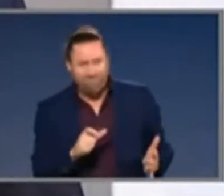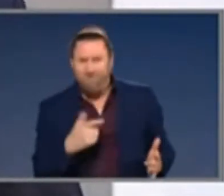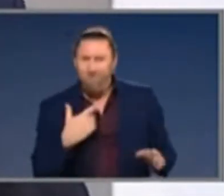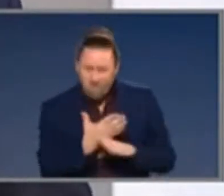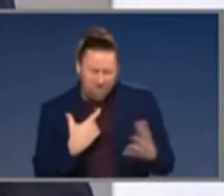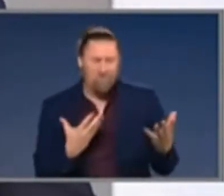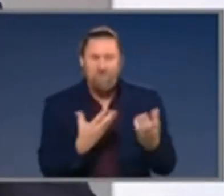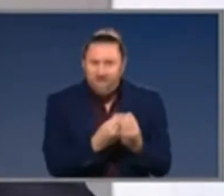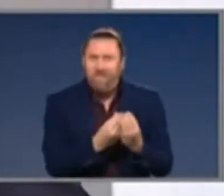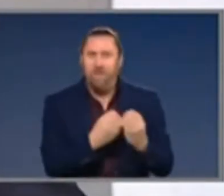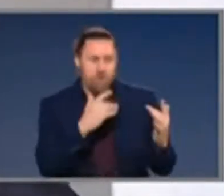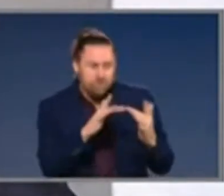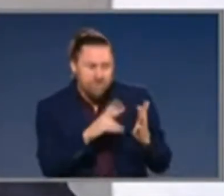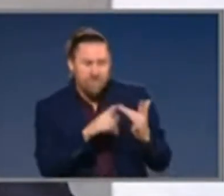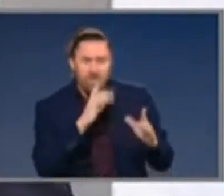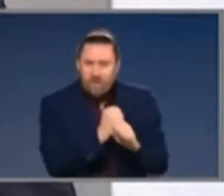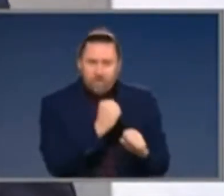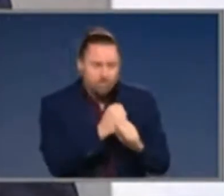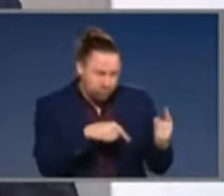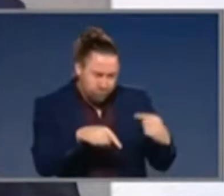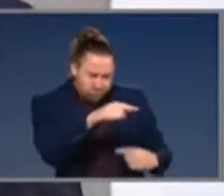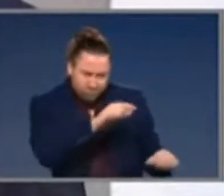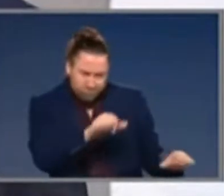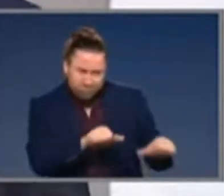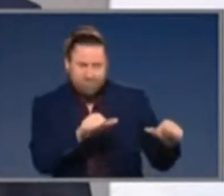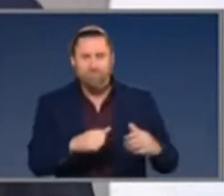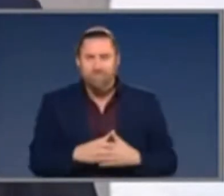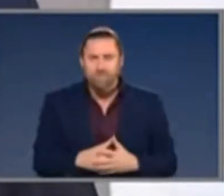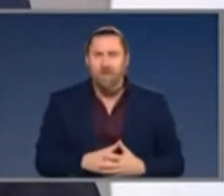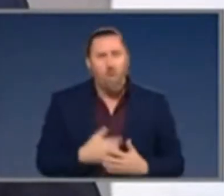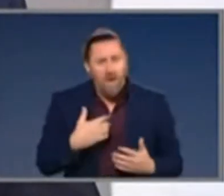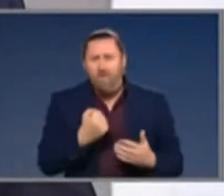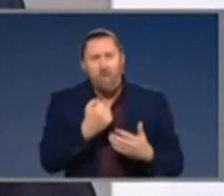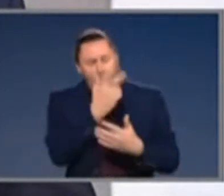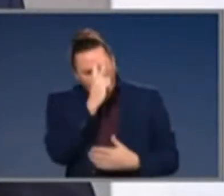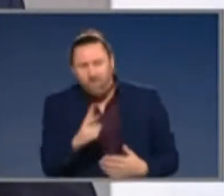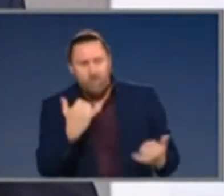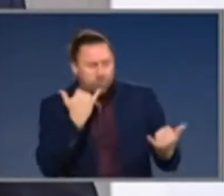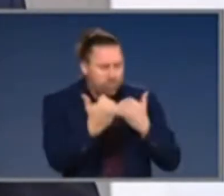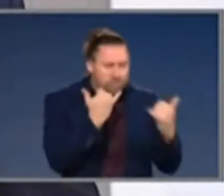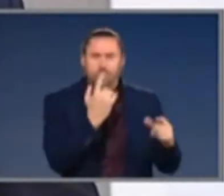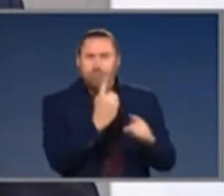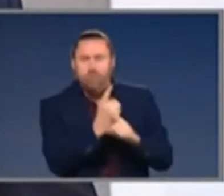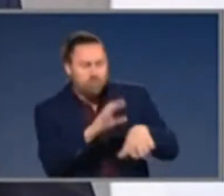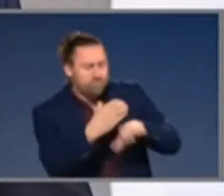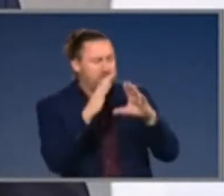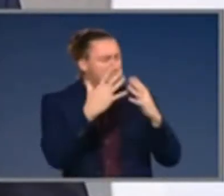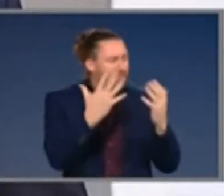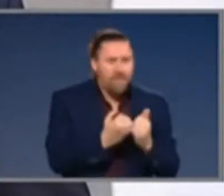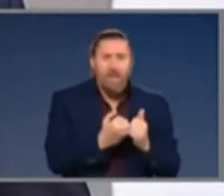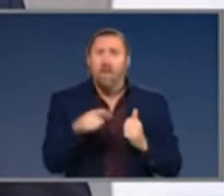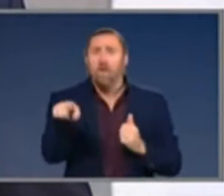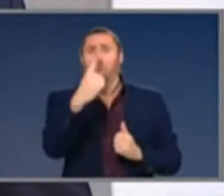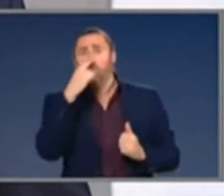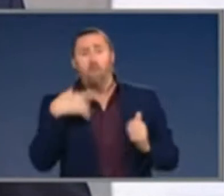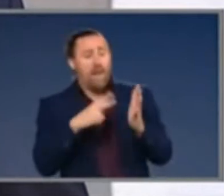this morning. We'll be speaking later today. We have been in regular contact over these issues, and I want to assure Victorians in